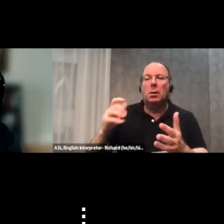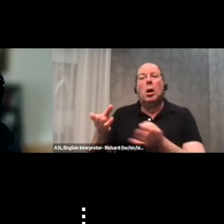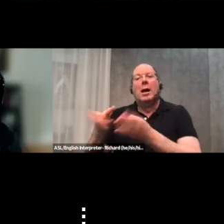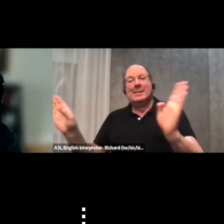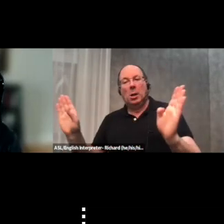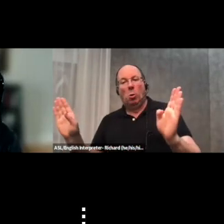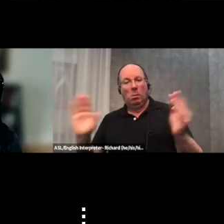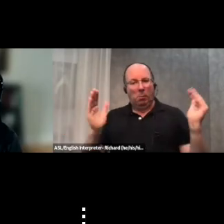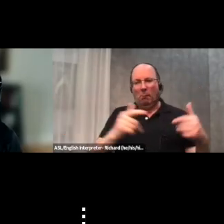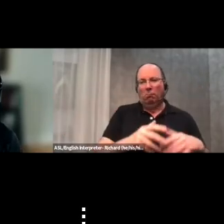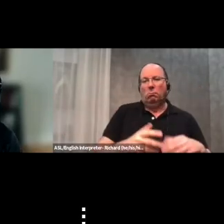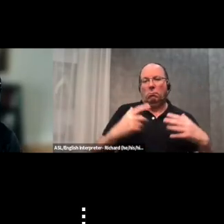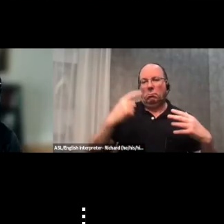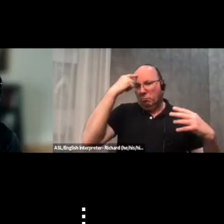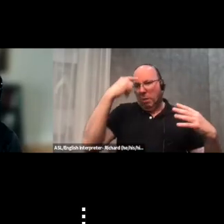general population.